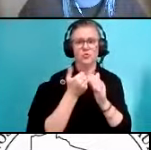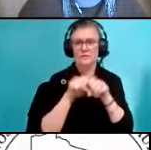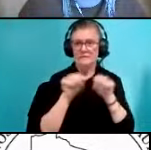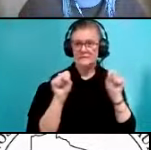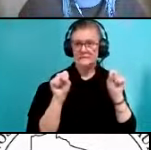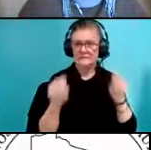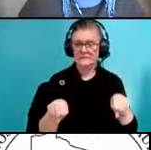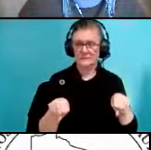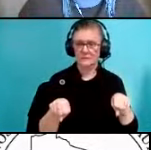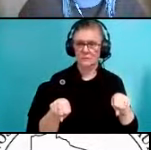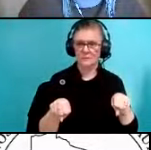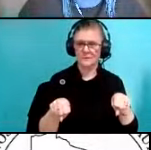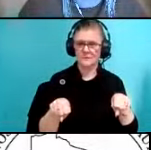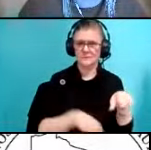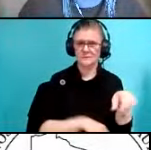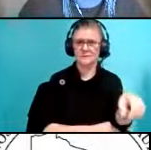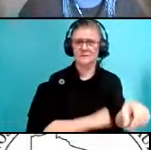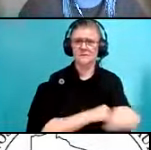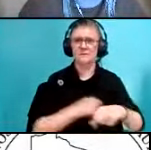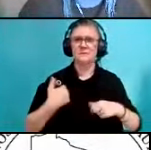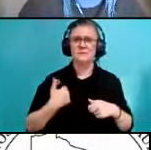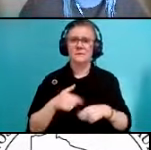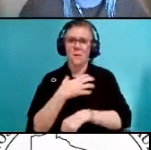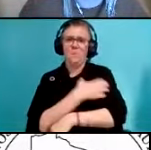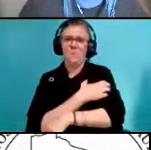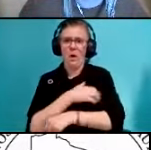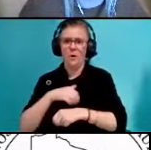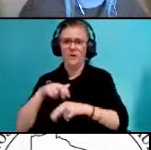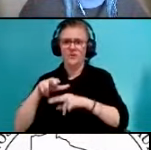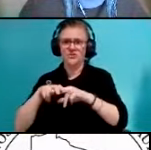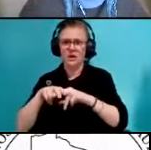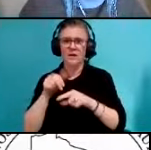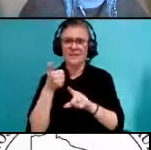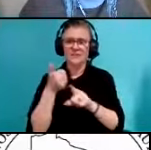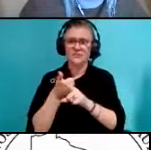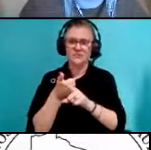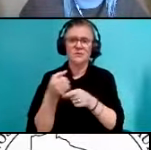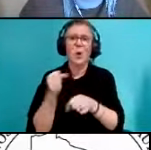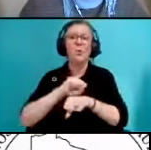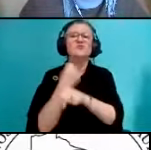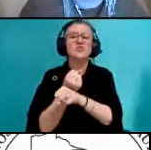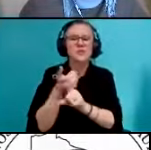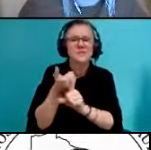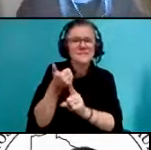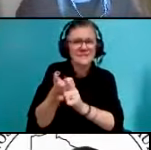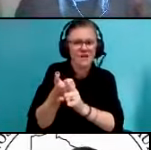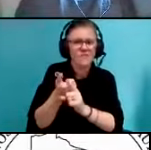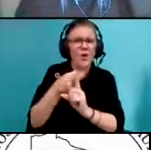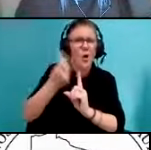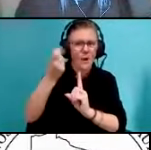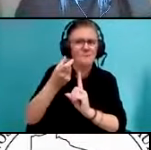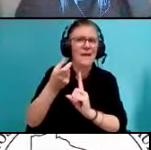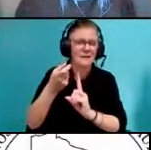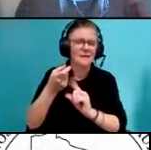using for that, where power chair and wheelchair users actually secure themselves once they get on board, automatically,